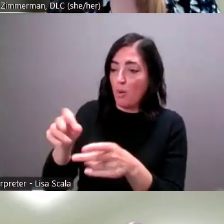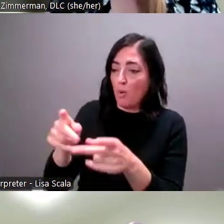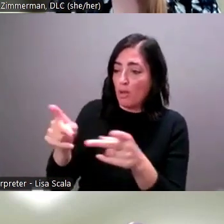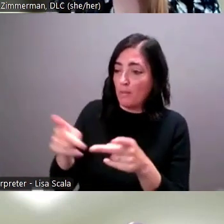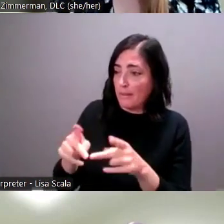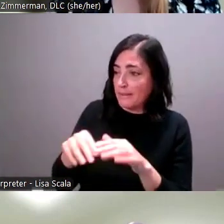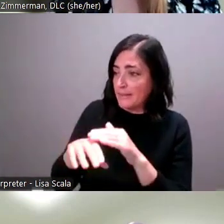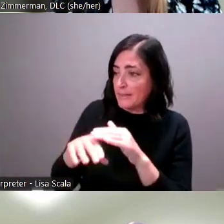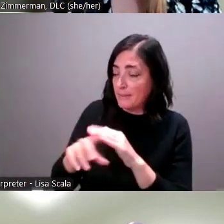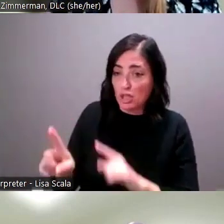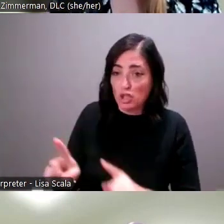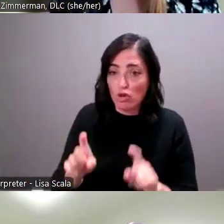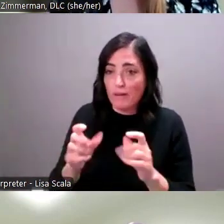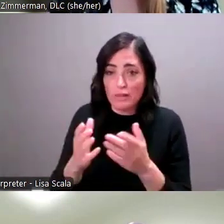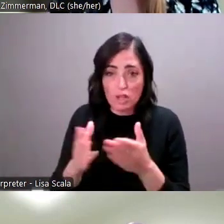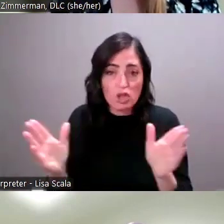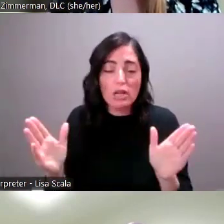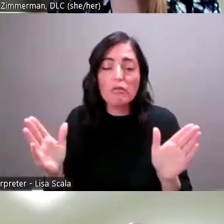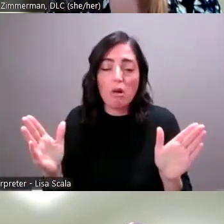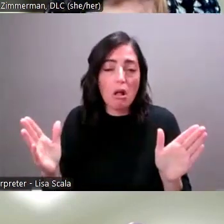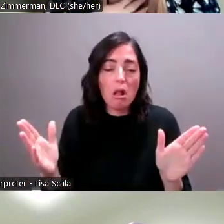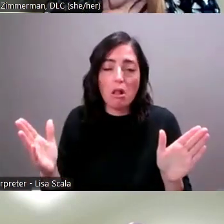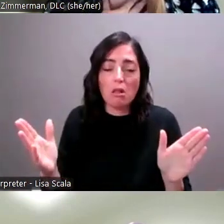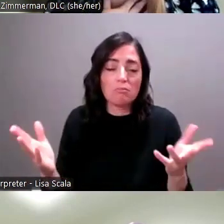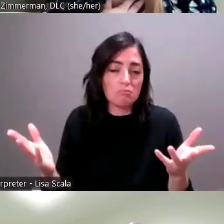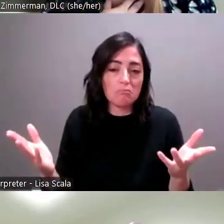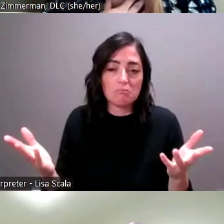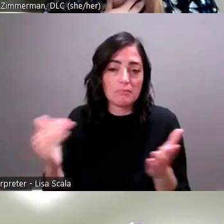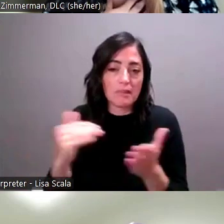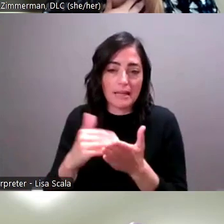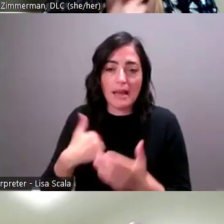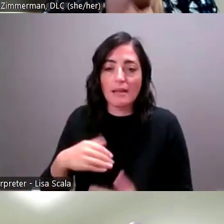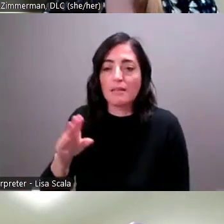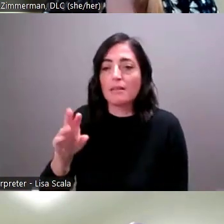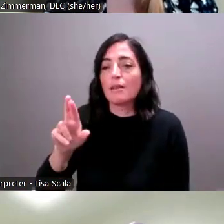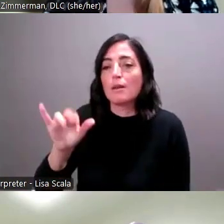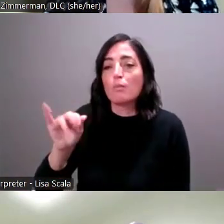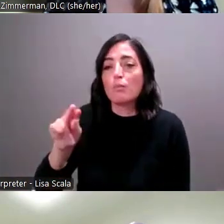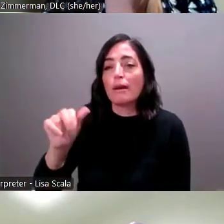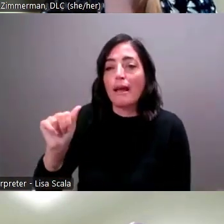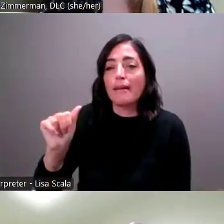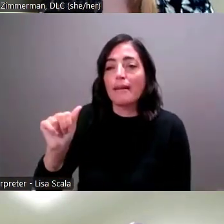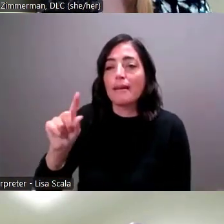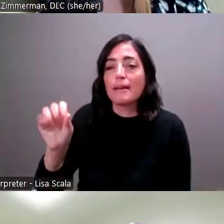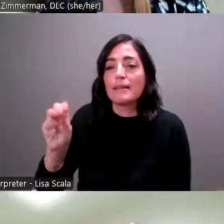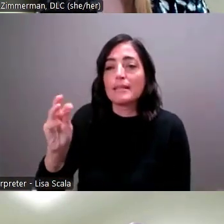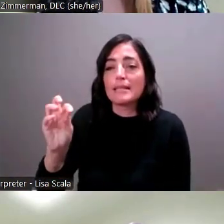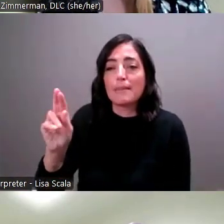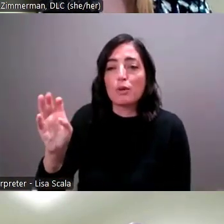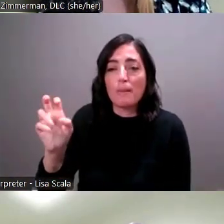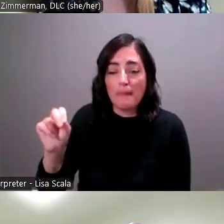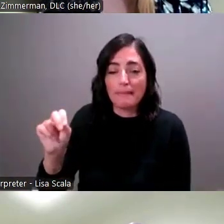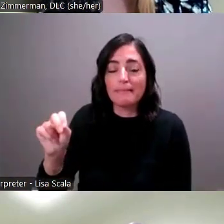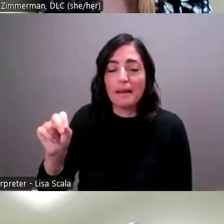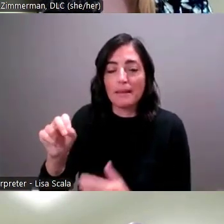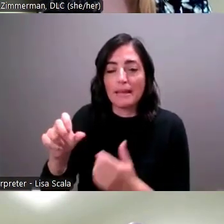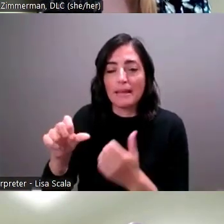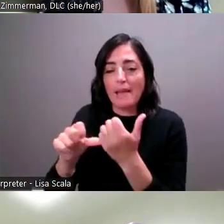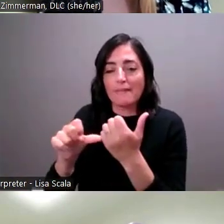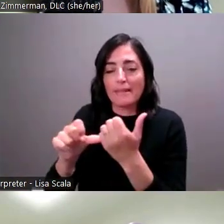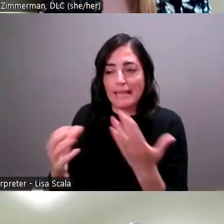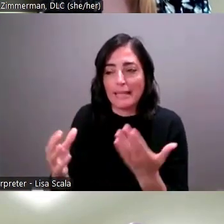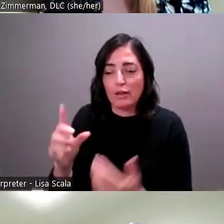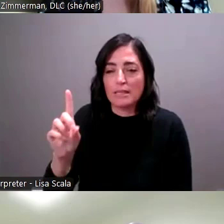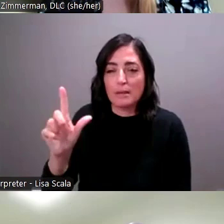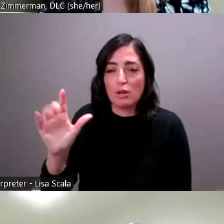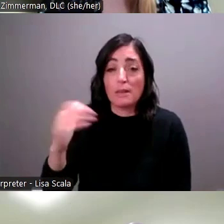surveys. I'm Brianna Zimmerman, the voting rights advocate at Disability Law Center. My